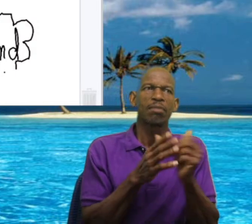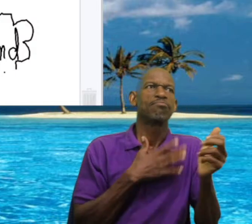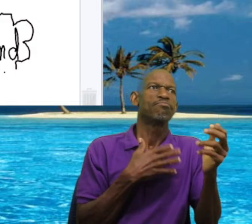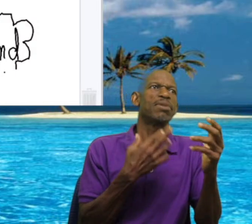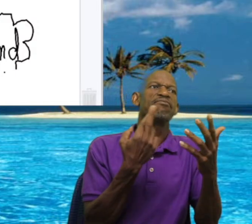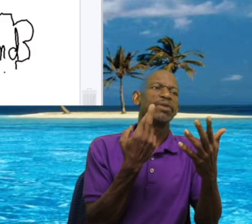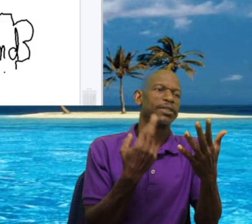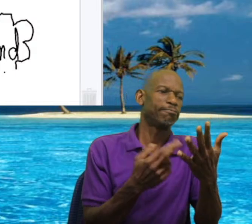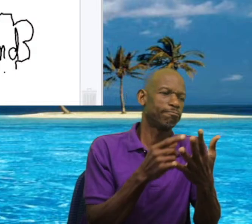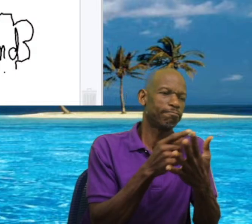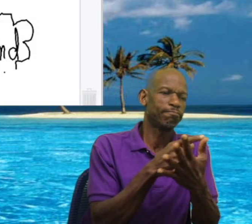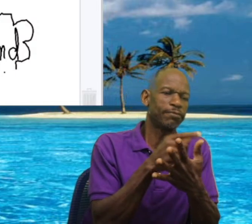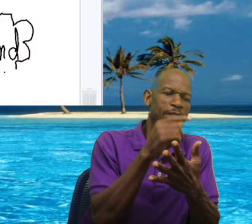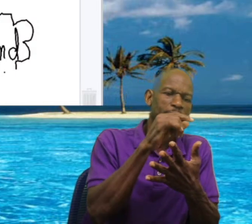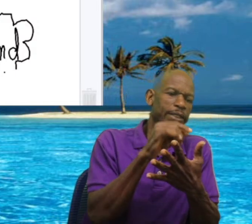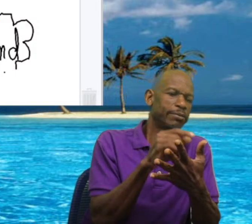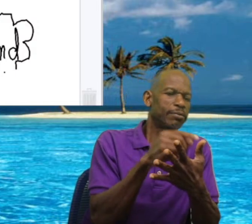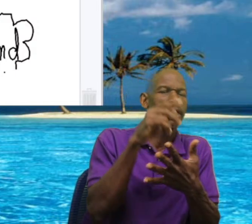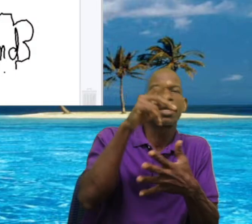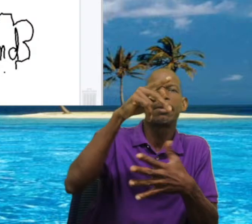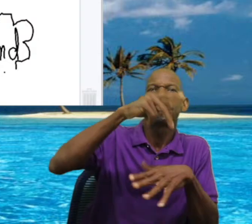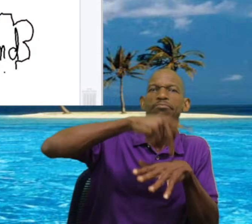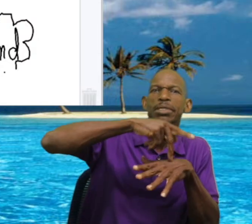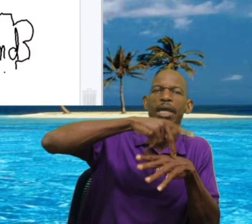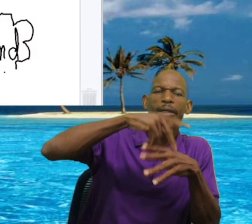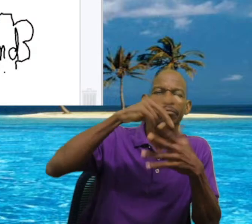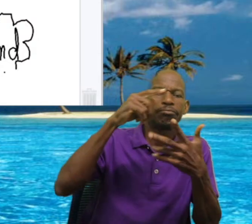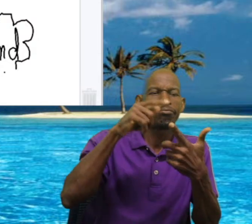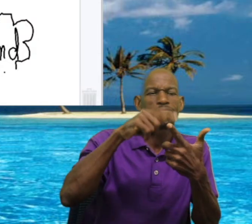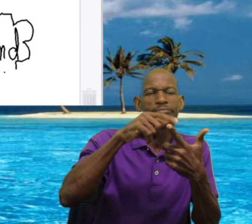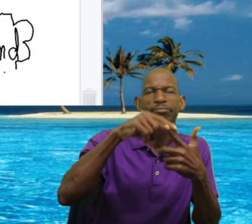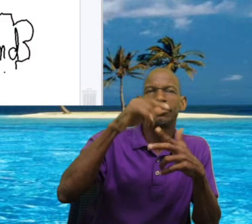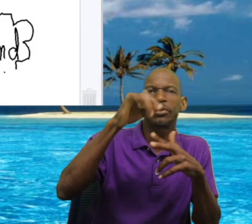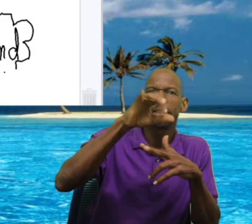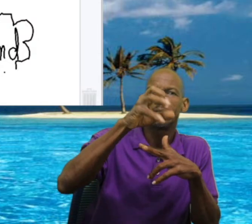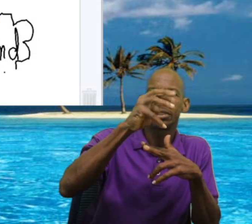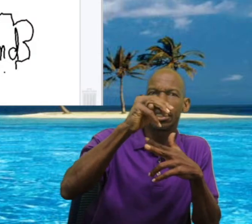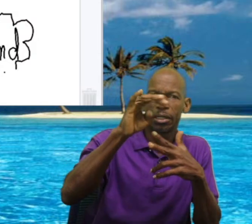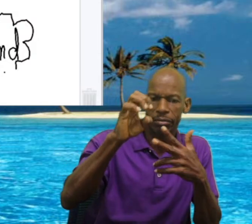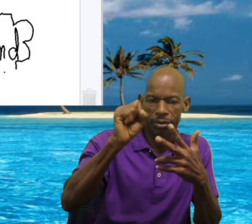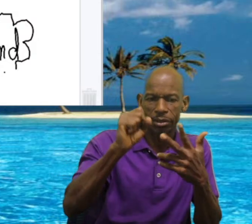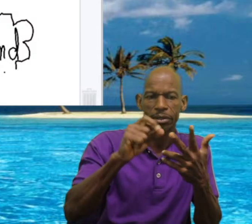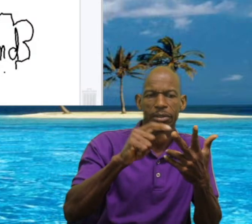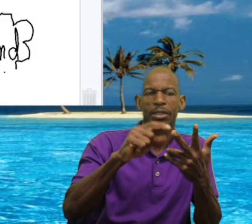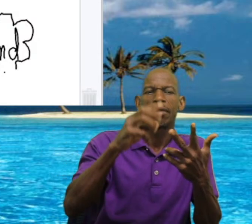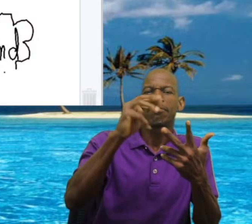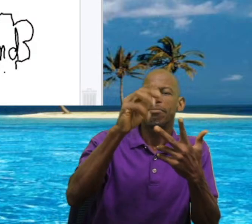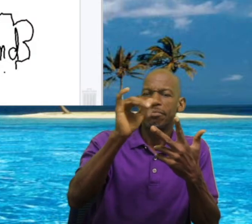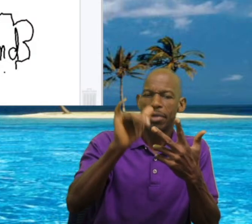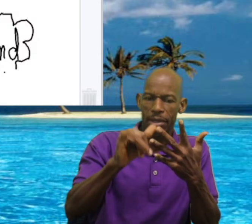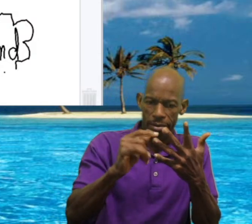friends are, and you start listing the names: Mary, Peter,